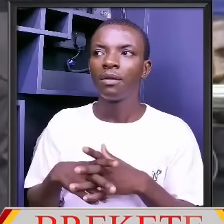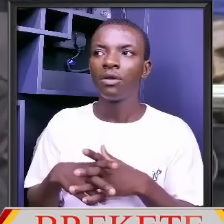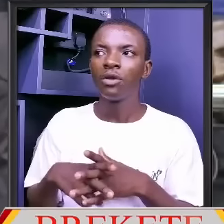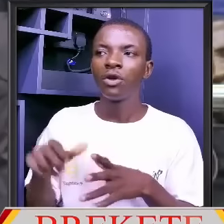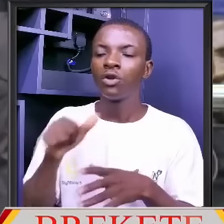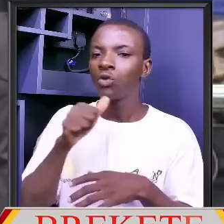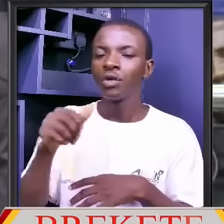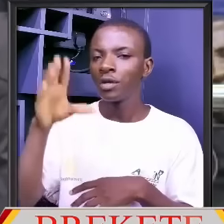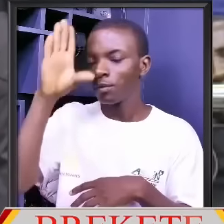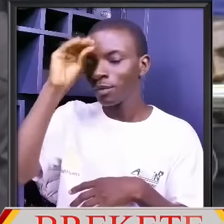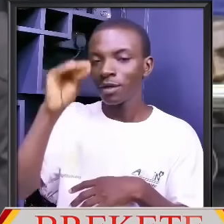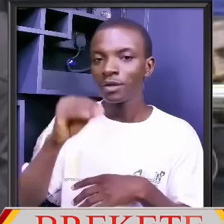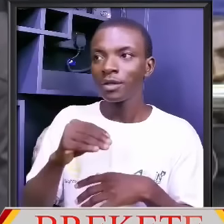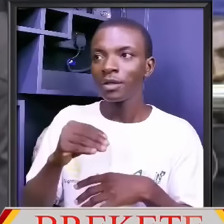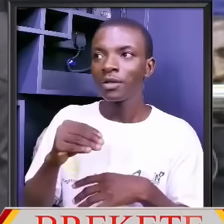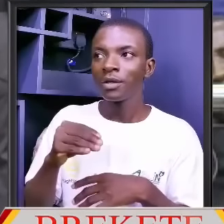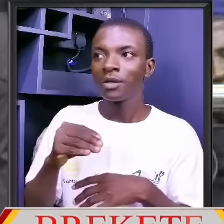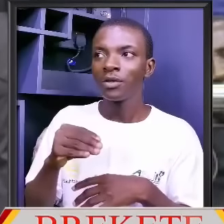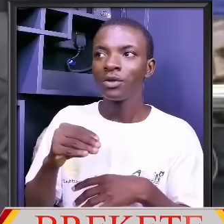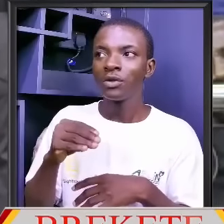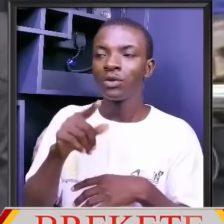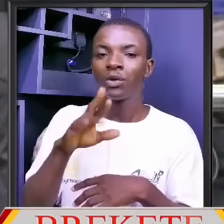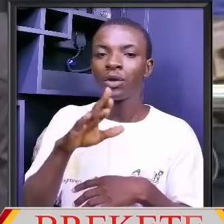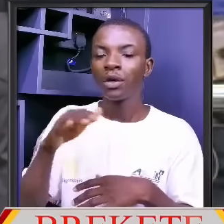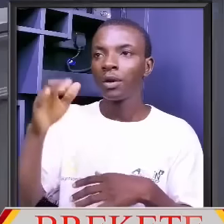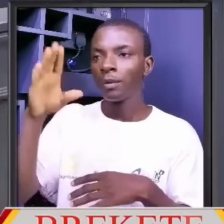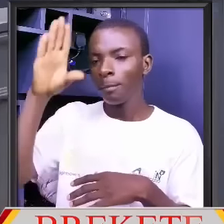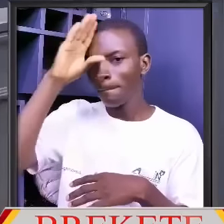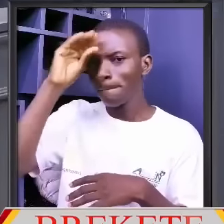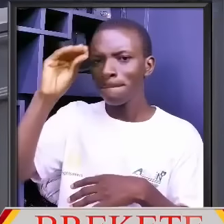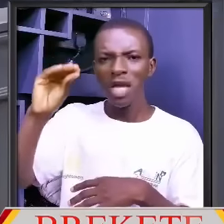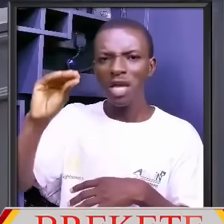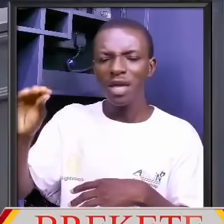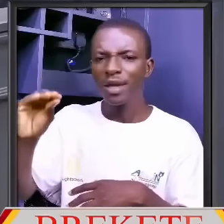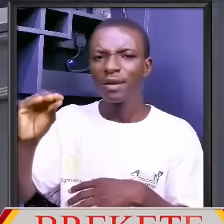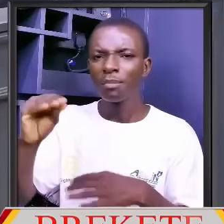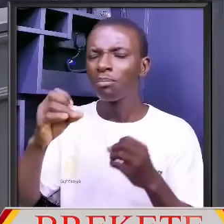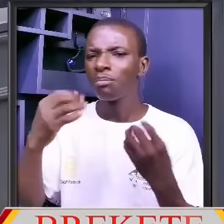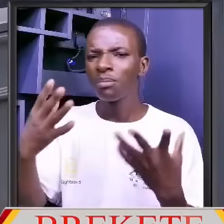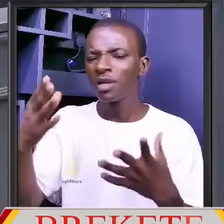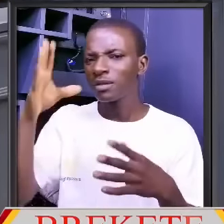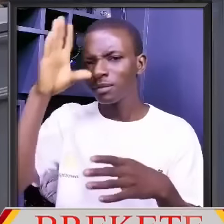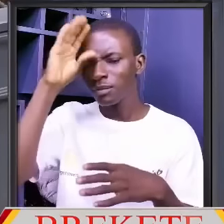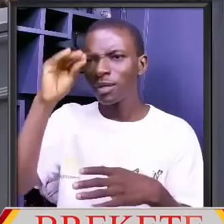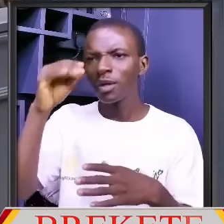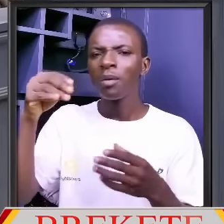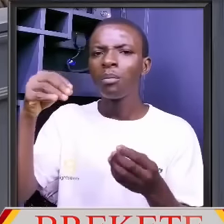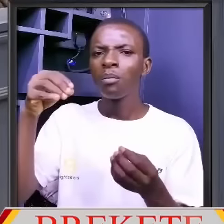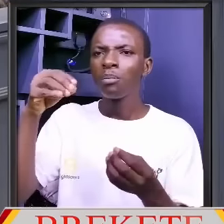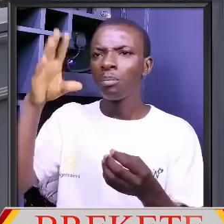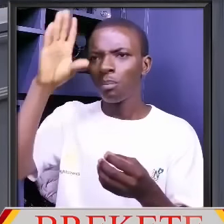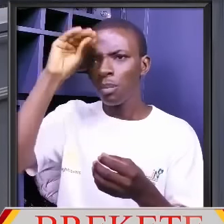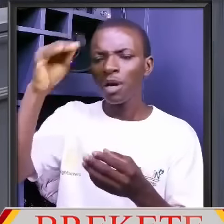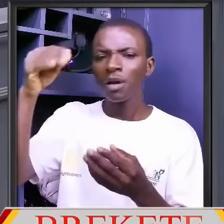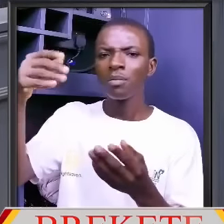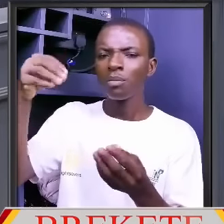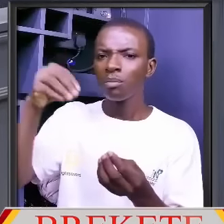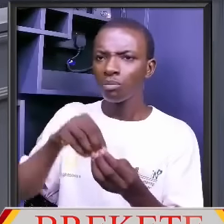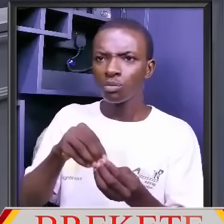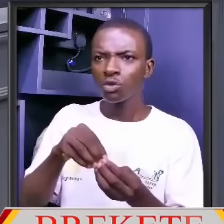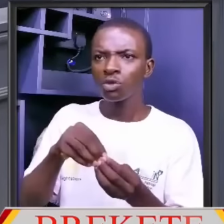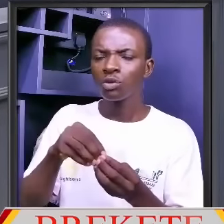You are not a man, no. You are a man. This na man plus